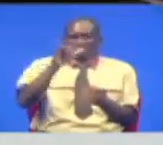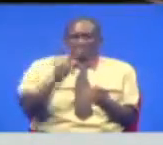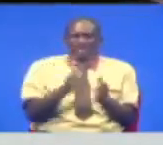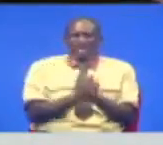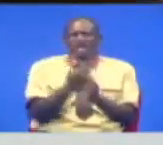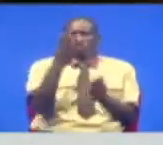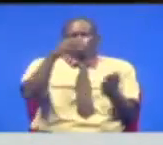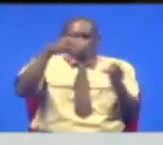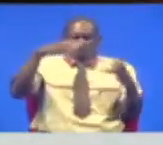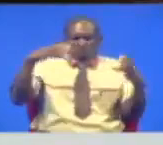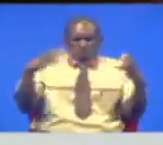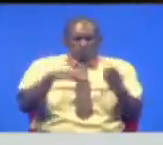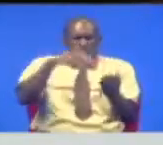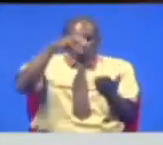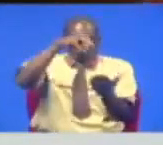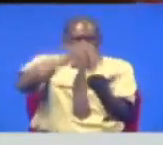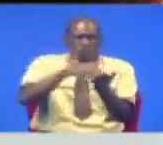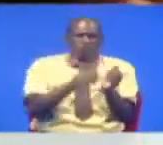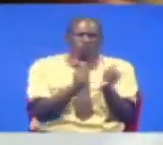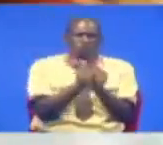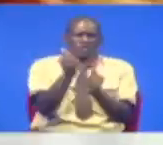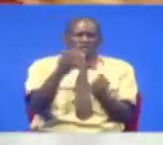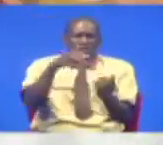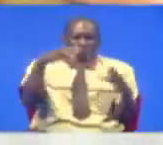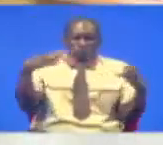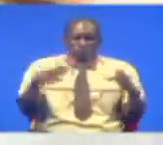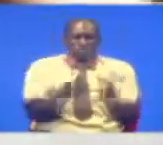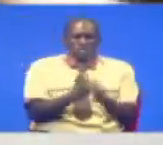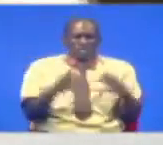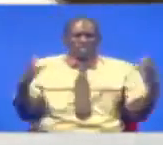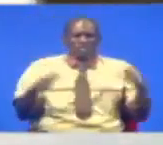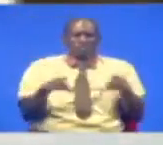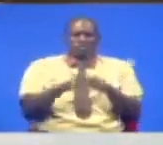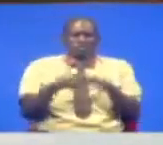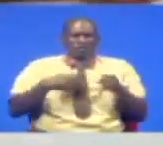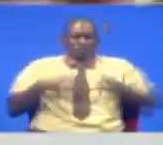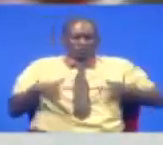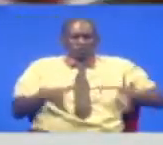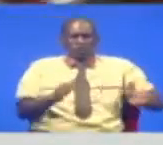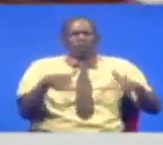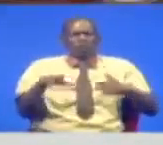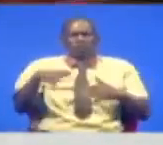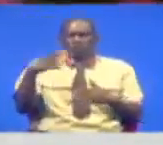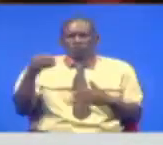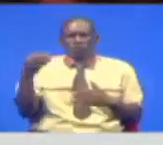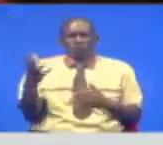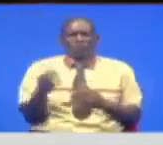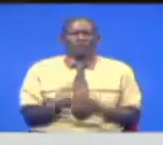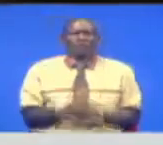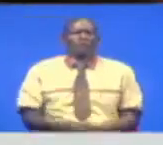be all to play for in the last round for teams still in with a chance to go through.